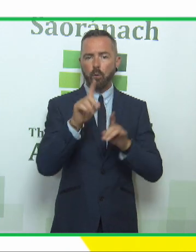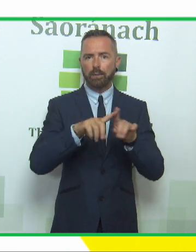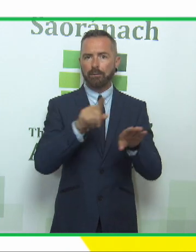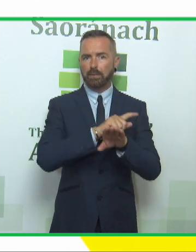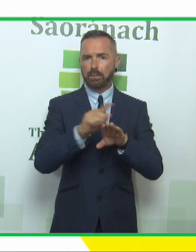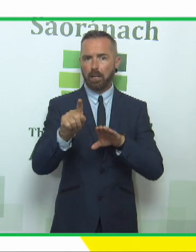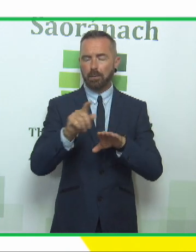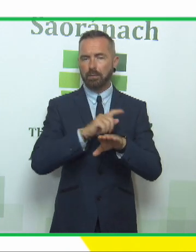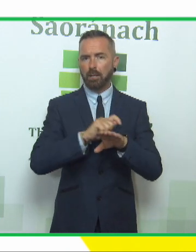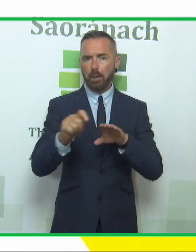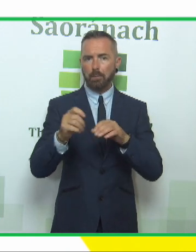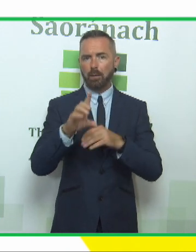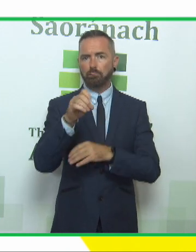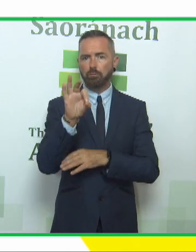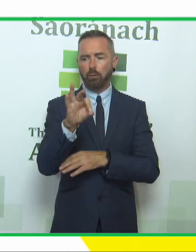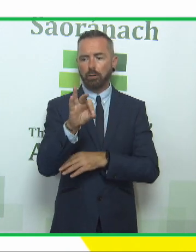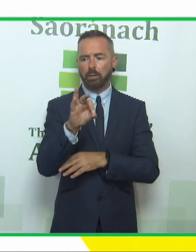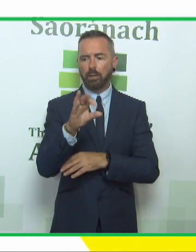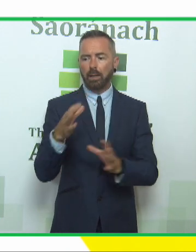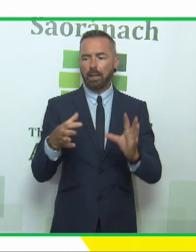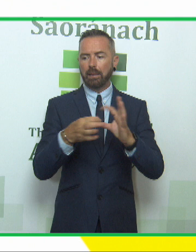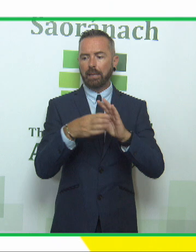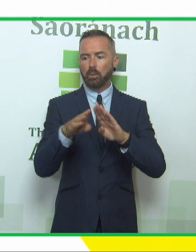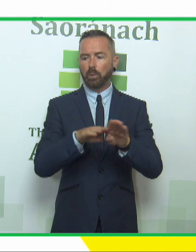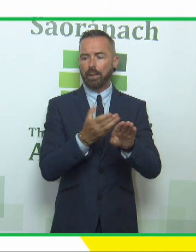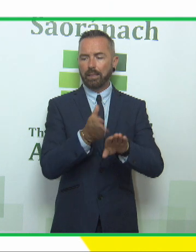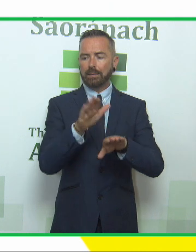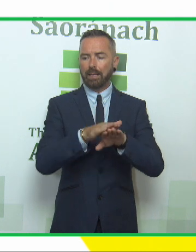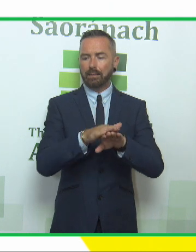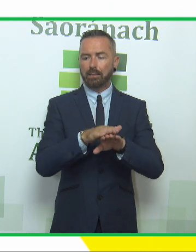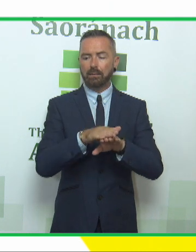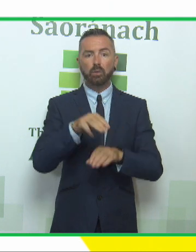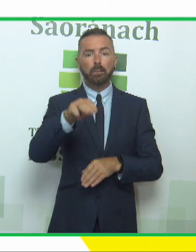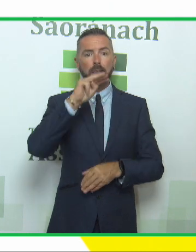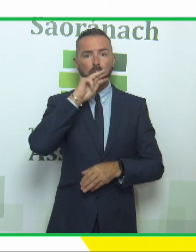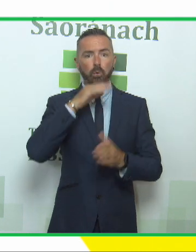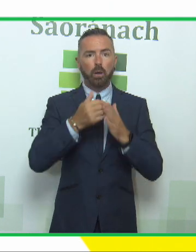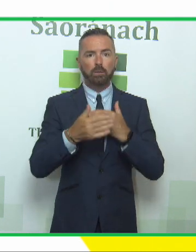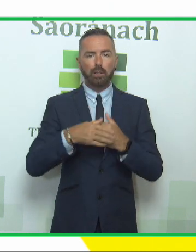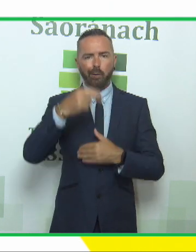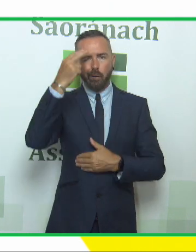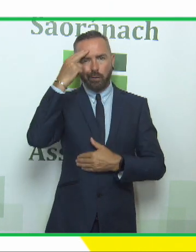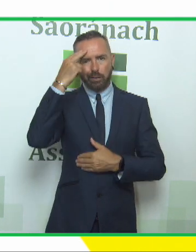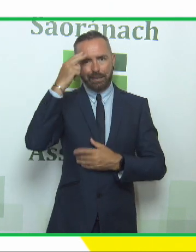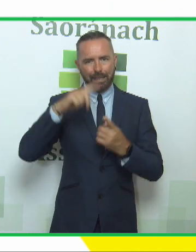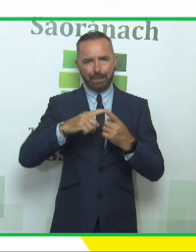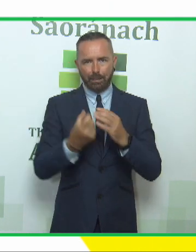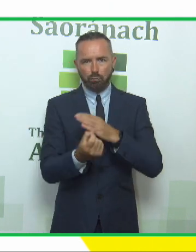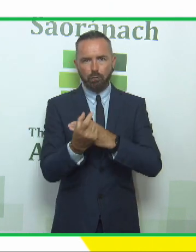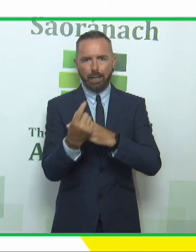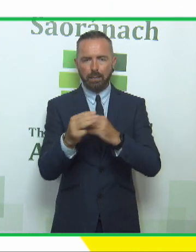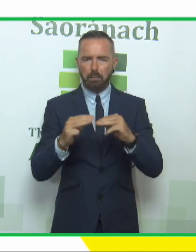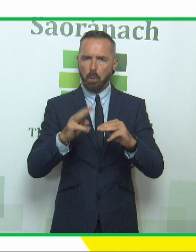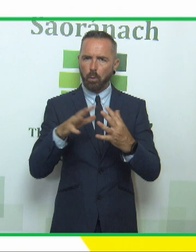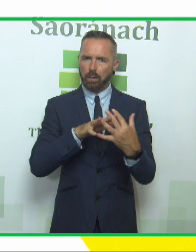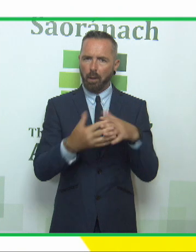each poisoning death. And what this means also that, in fact, it does make understanding the trends behind the individual drugs more